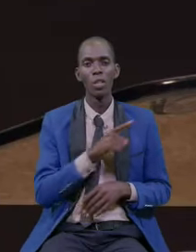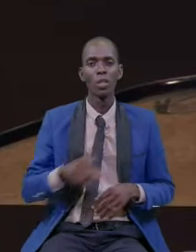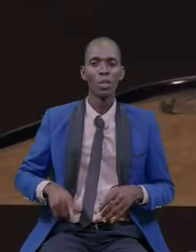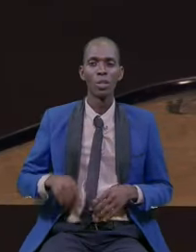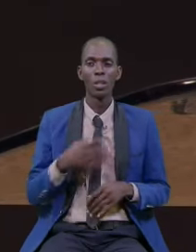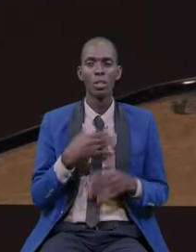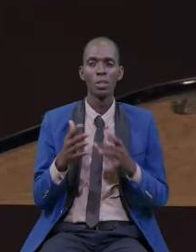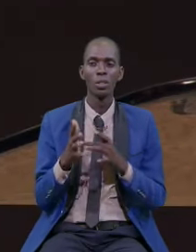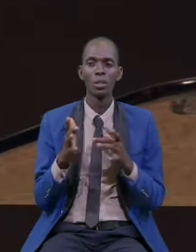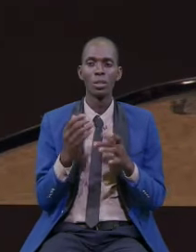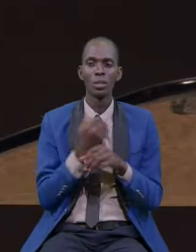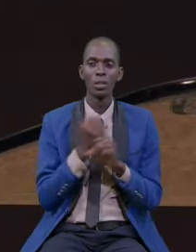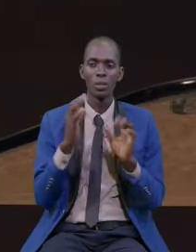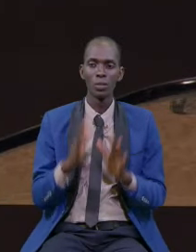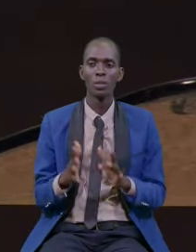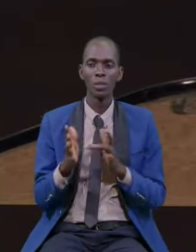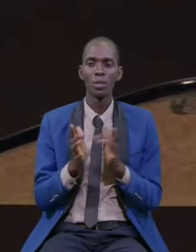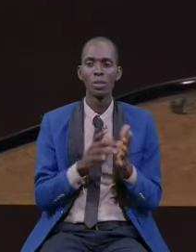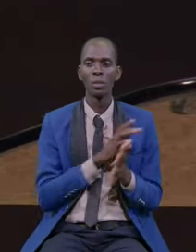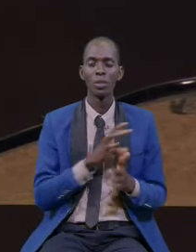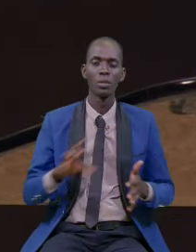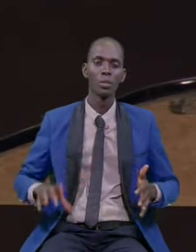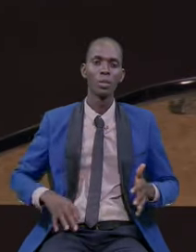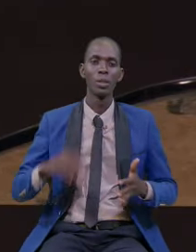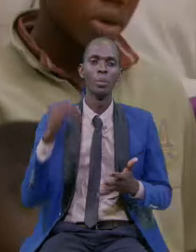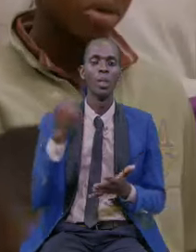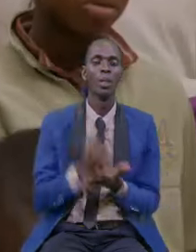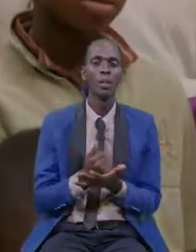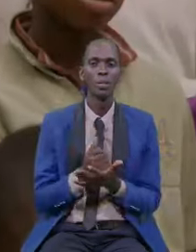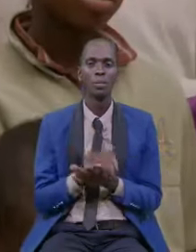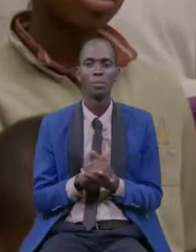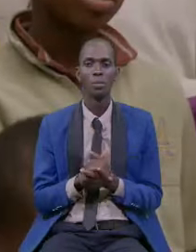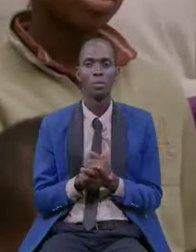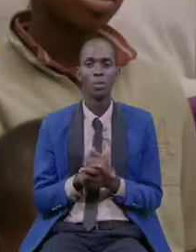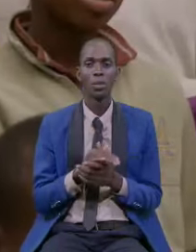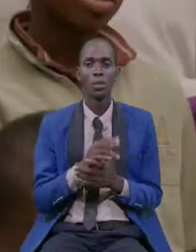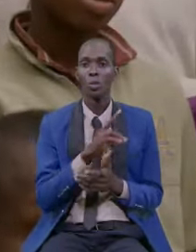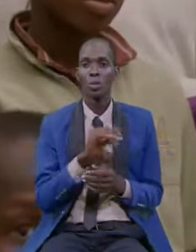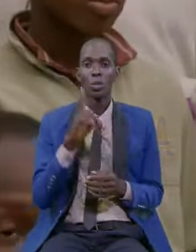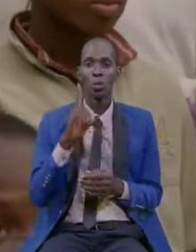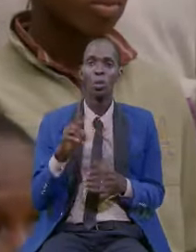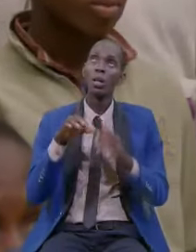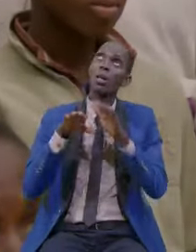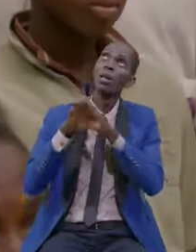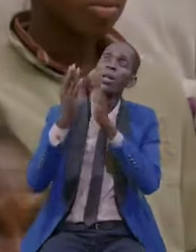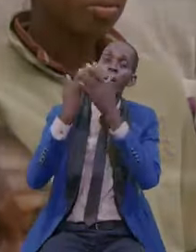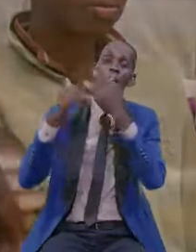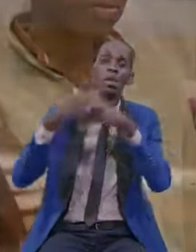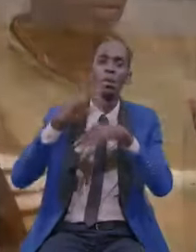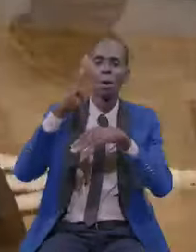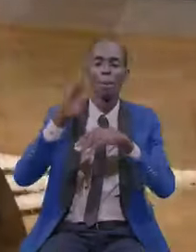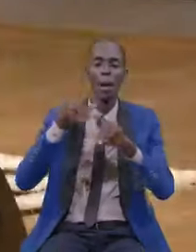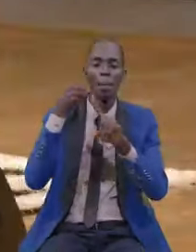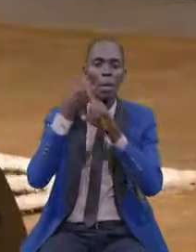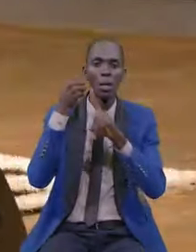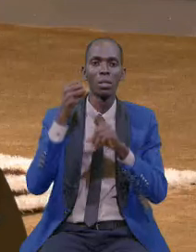and Savior Jesus Christ. Nobody gets to the kingdom of God by accident.